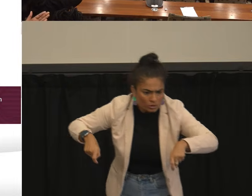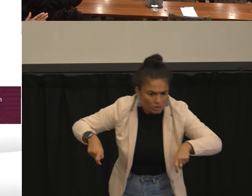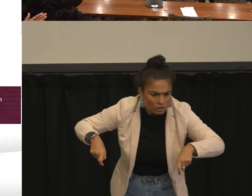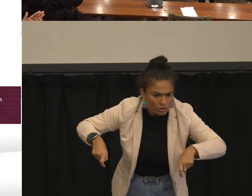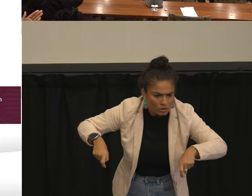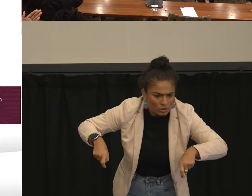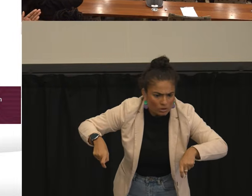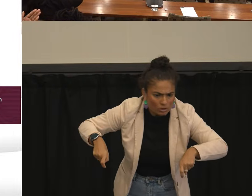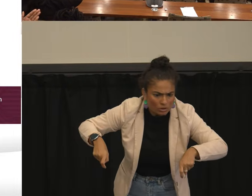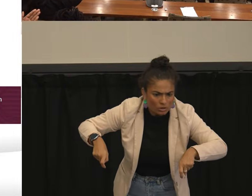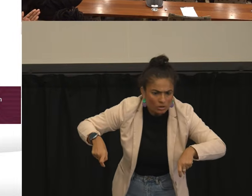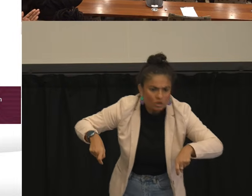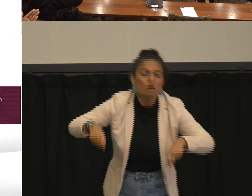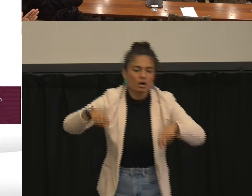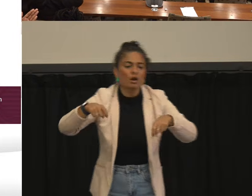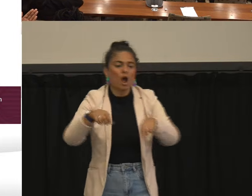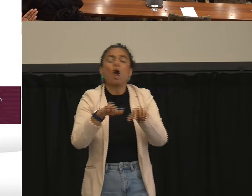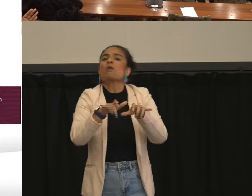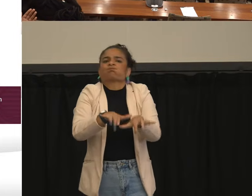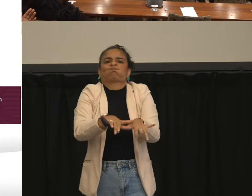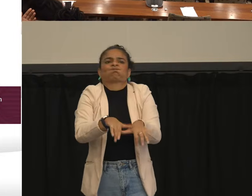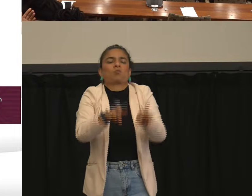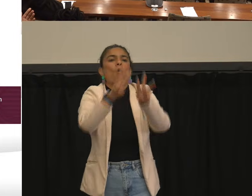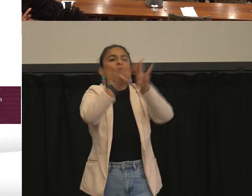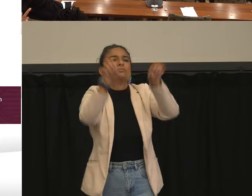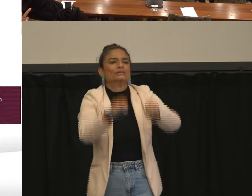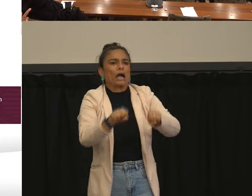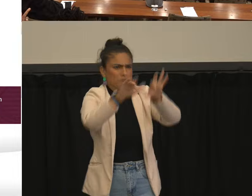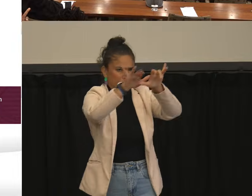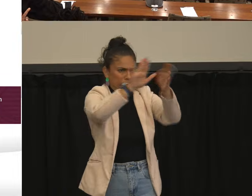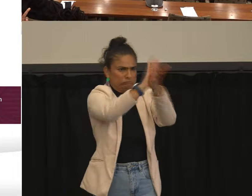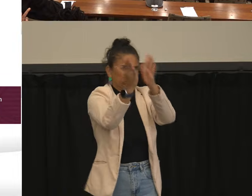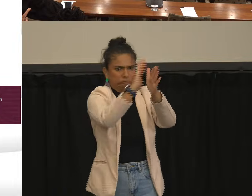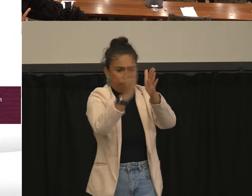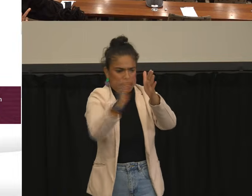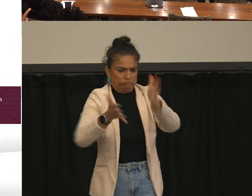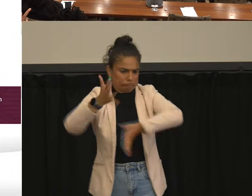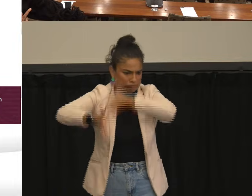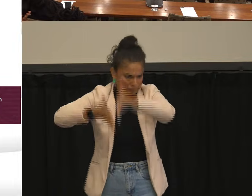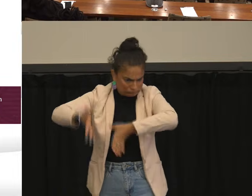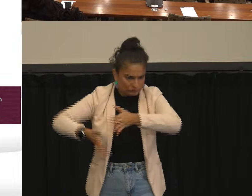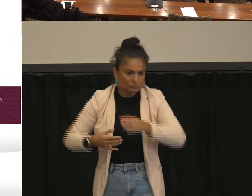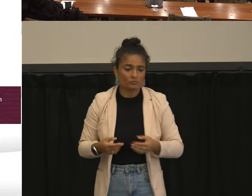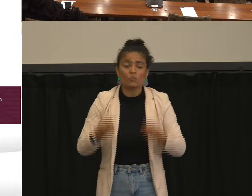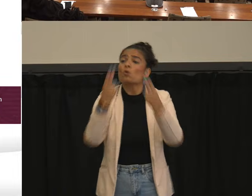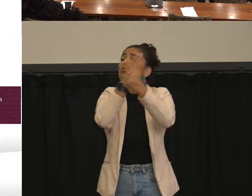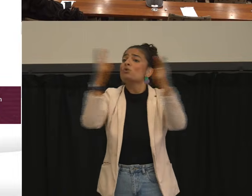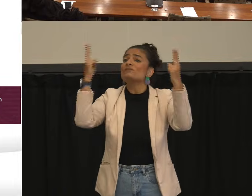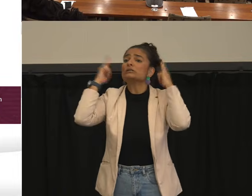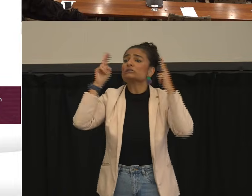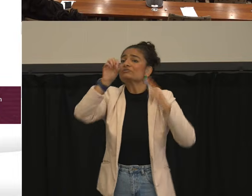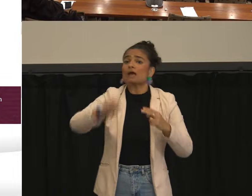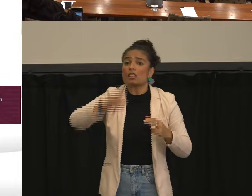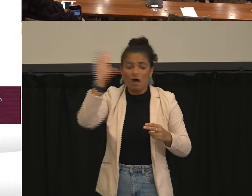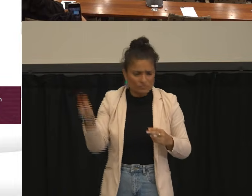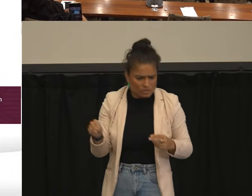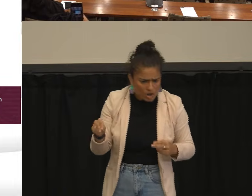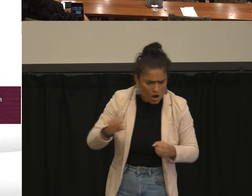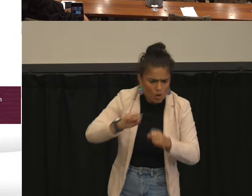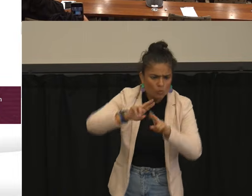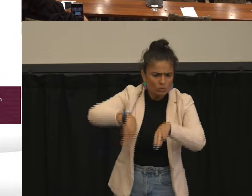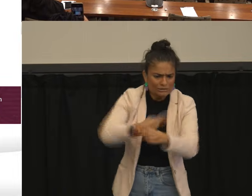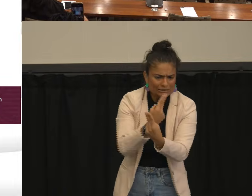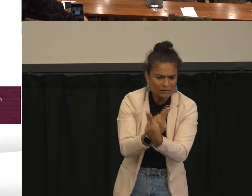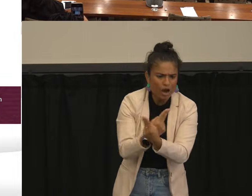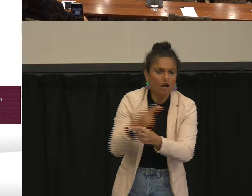Then also the University of Cape Town has a website that's translated into SASL and SASL